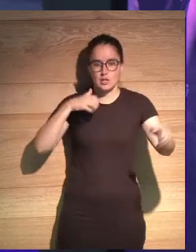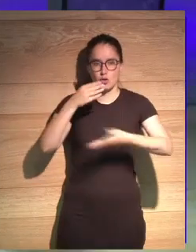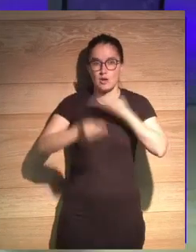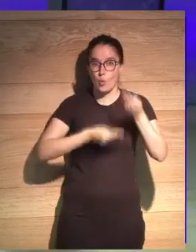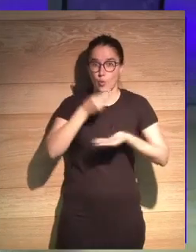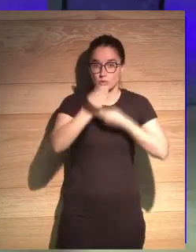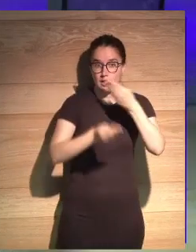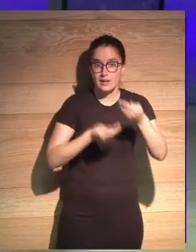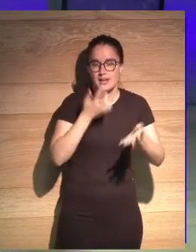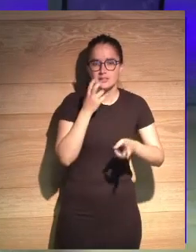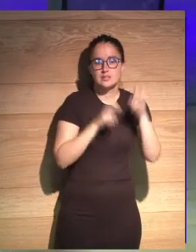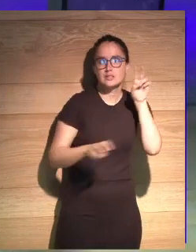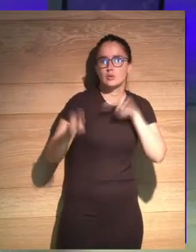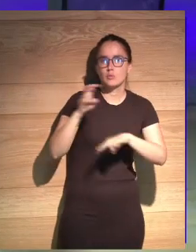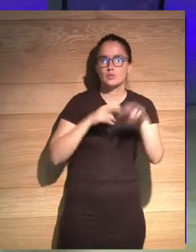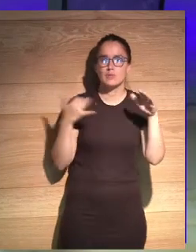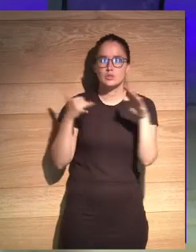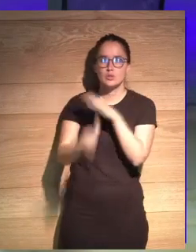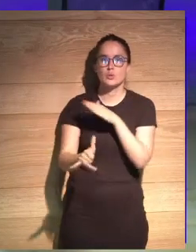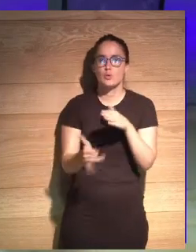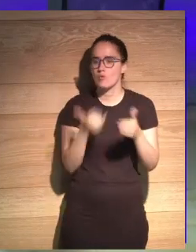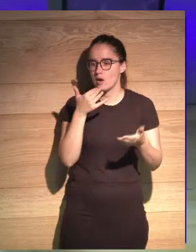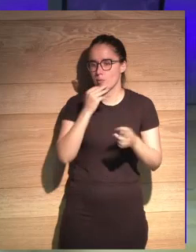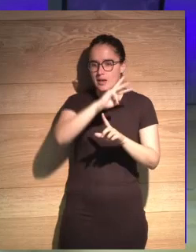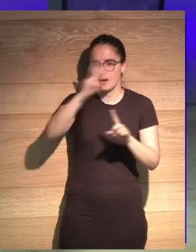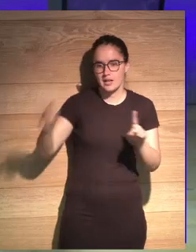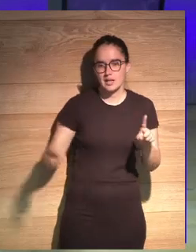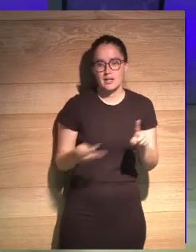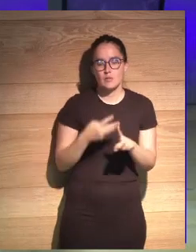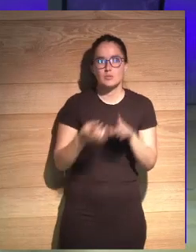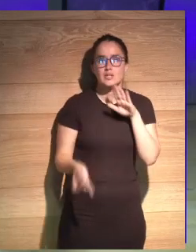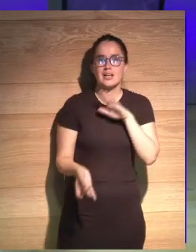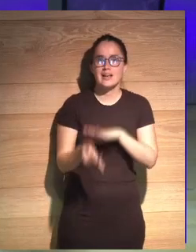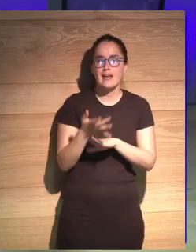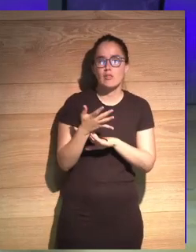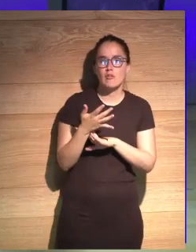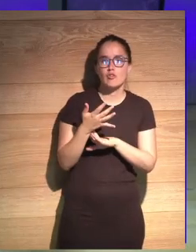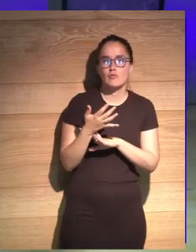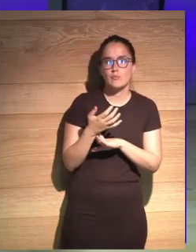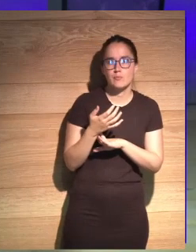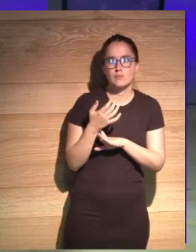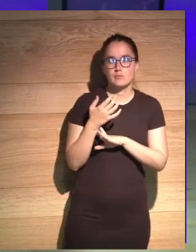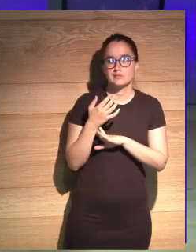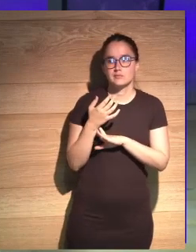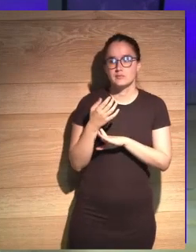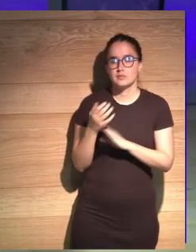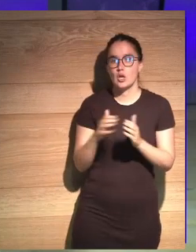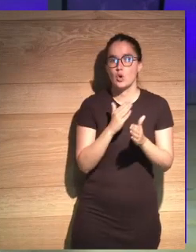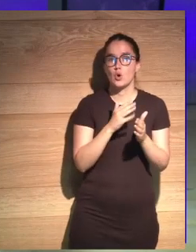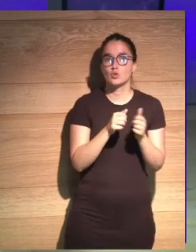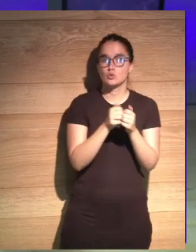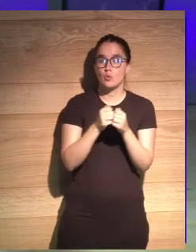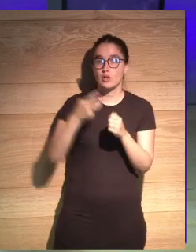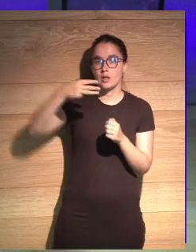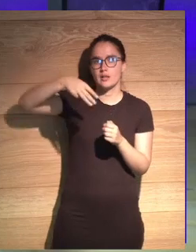Well, I understand that most of the people in the audience are players, are gamers, and if you can look up